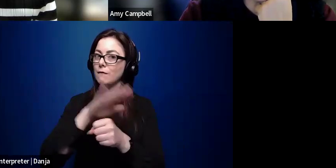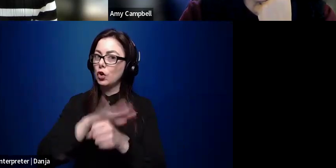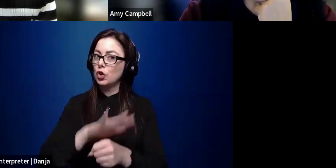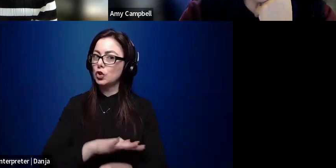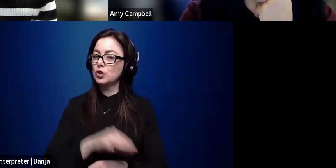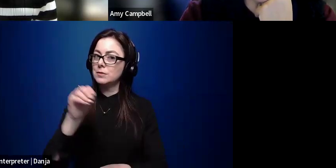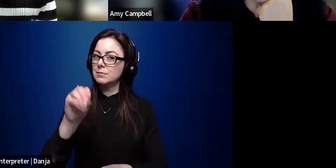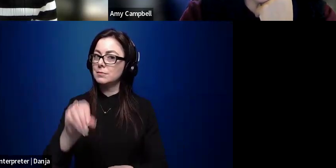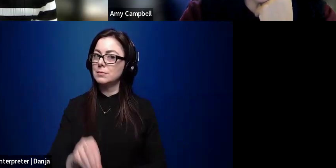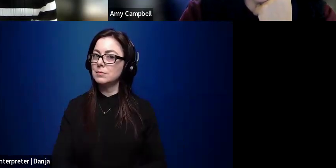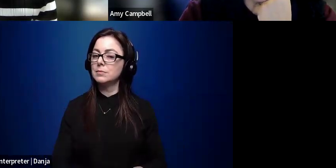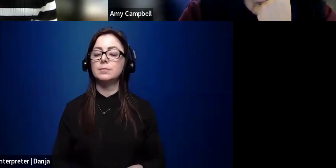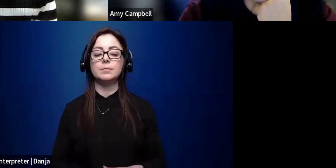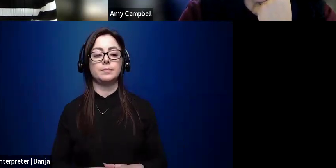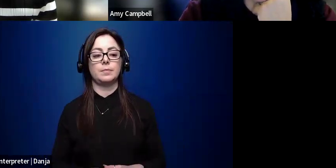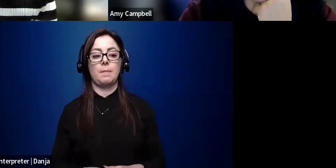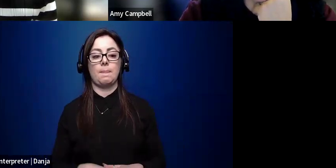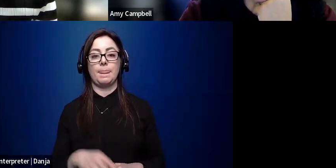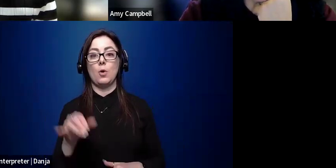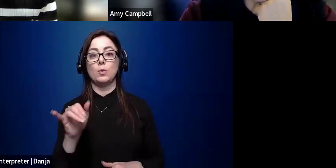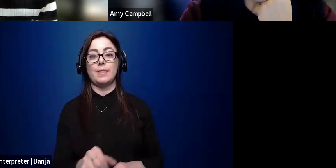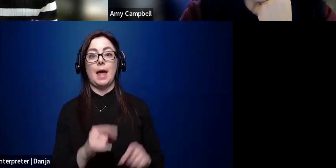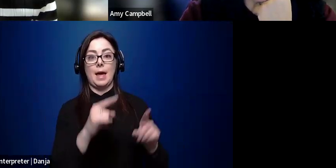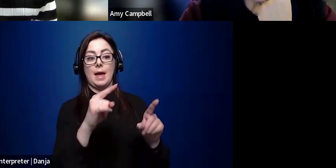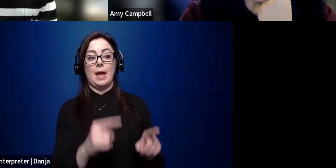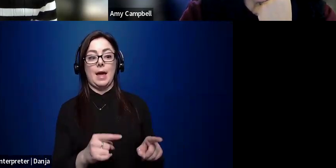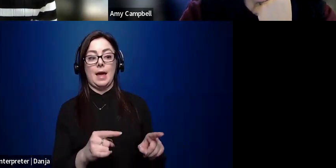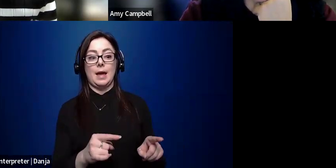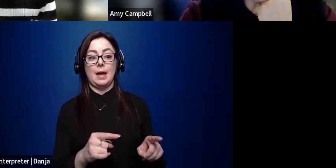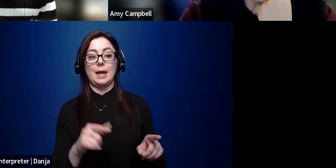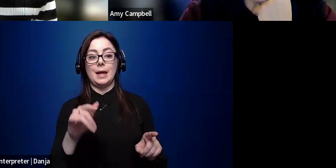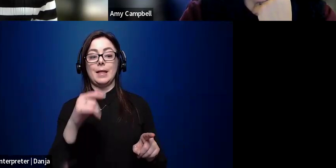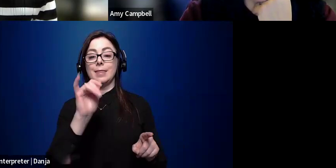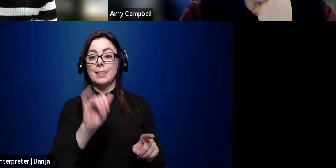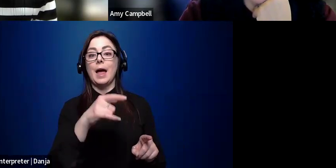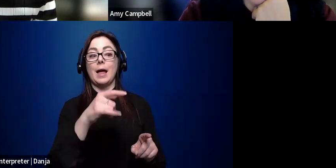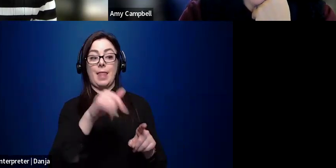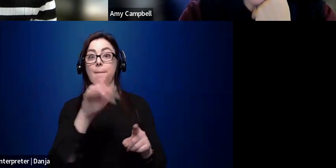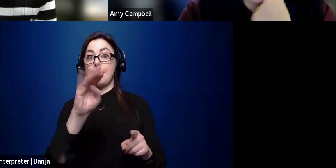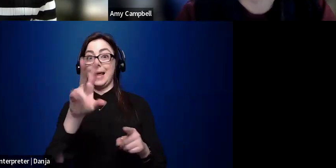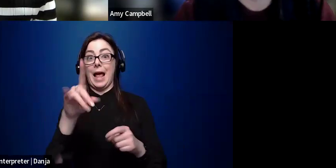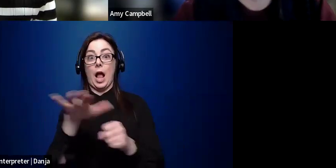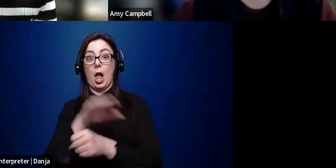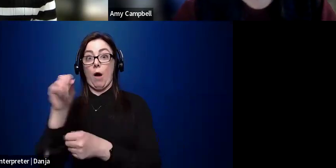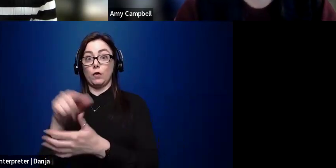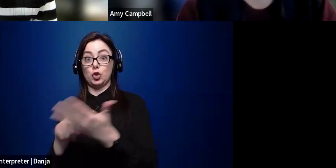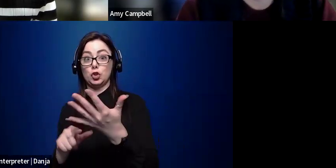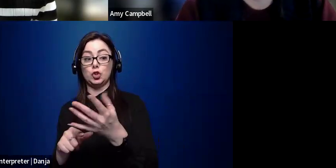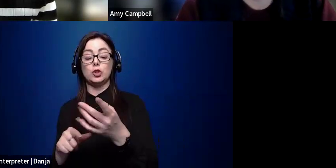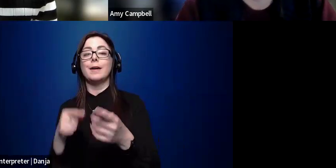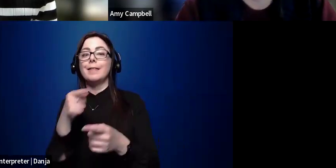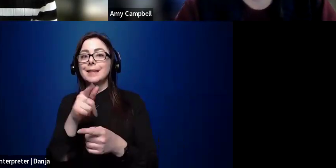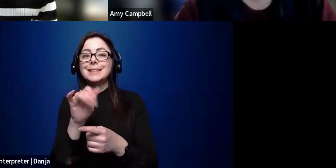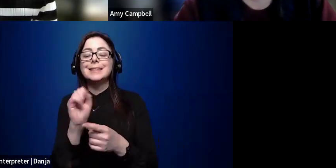this part of what Medicaid covers is optional for Iowa to cover. So this is a